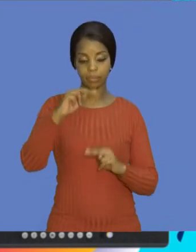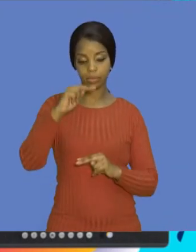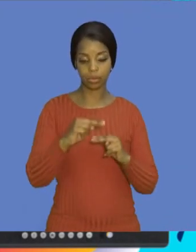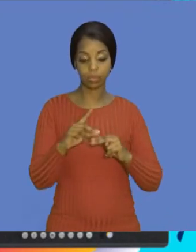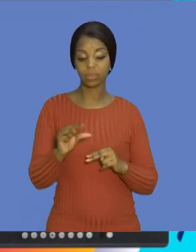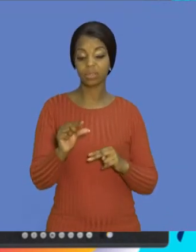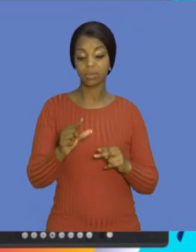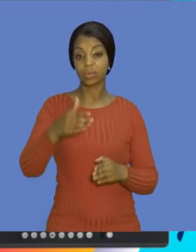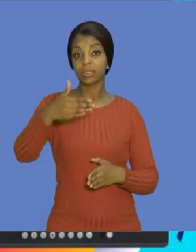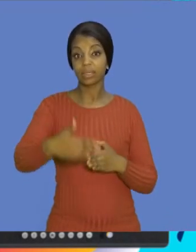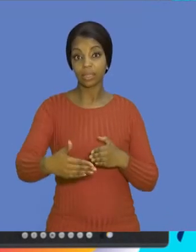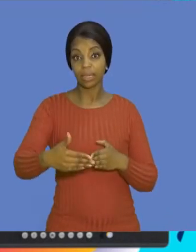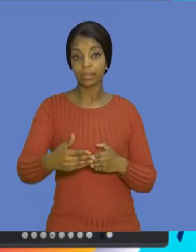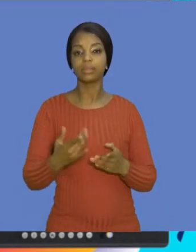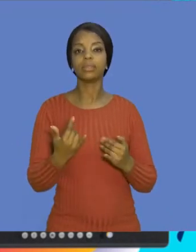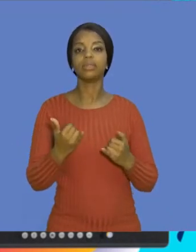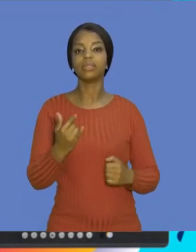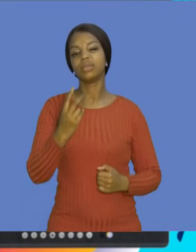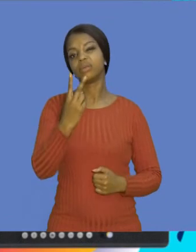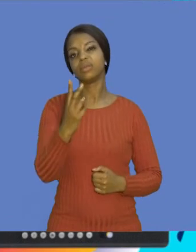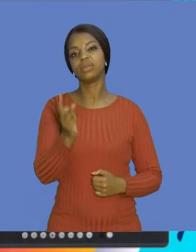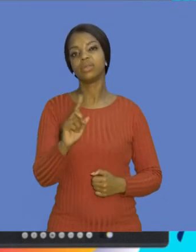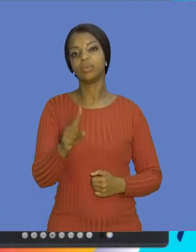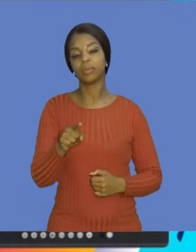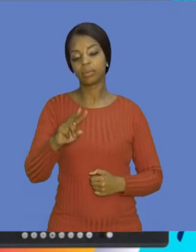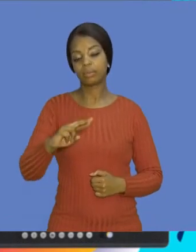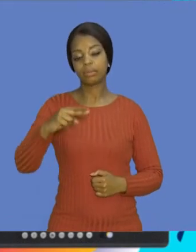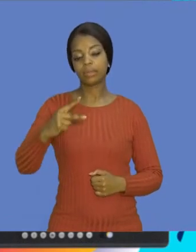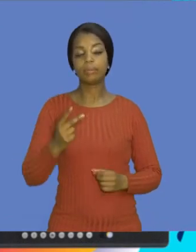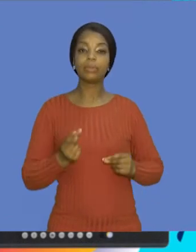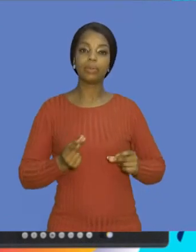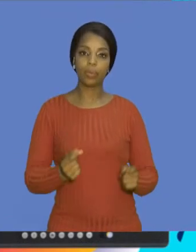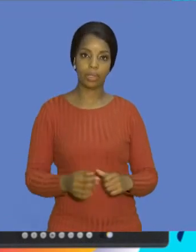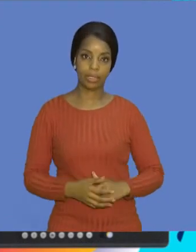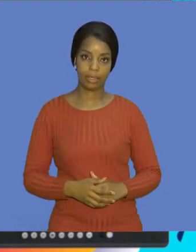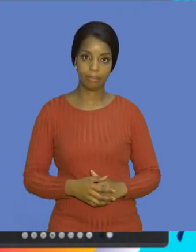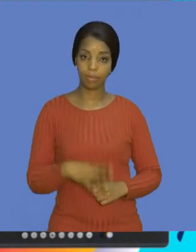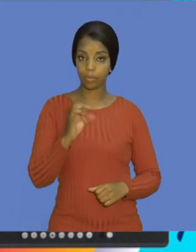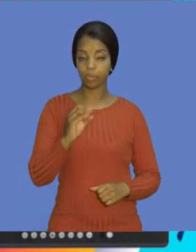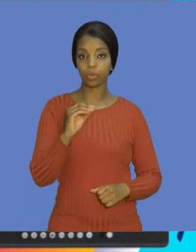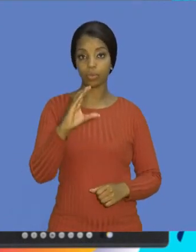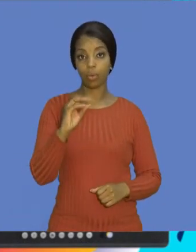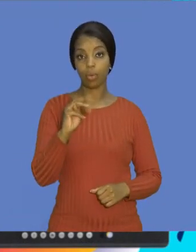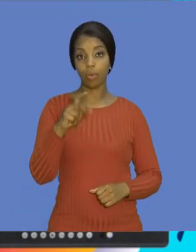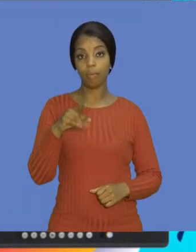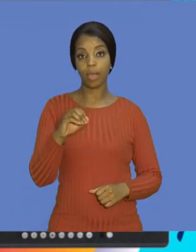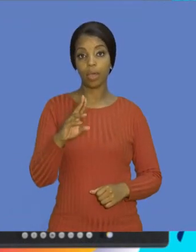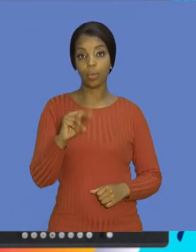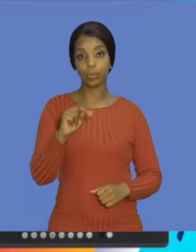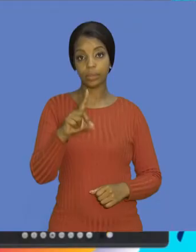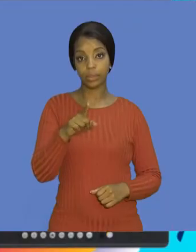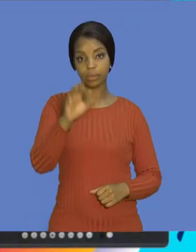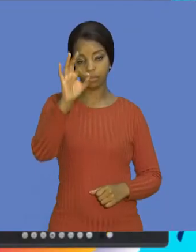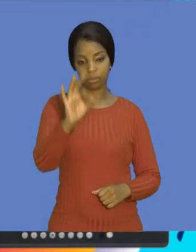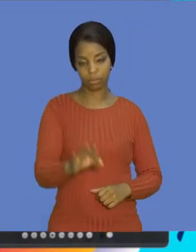the period towards the end, there you will see that it actually doubles up quite very quick. So compound interest is the way to